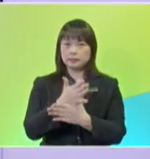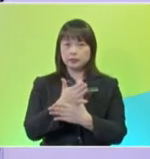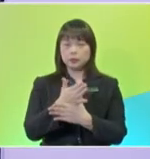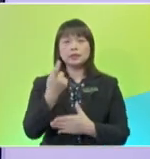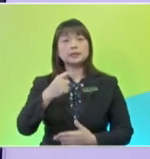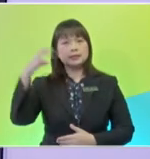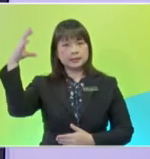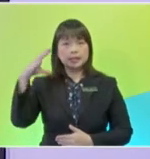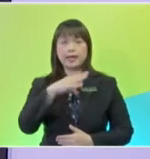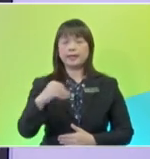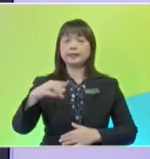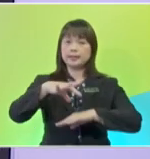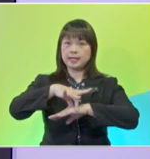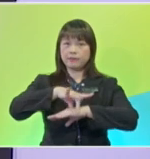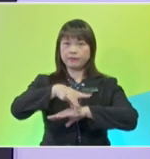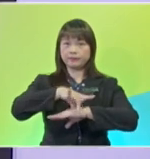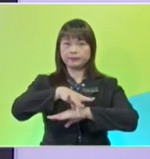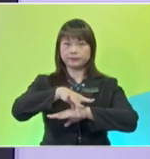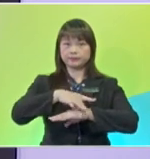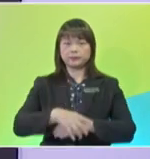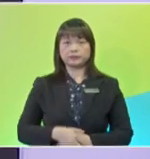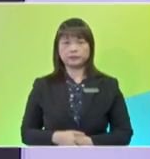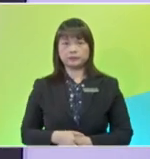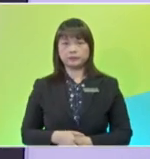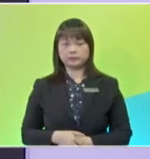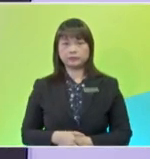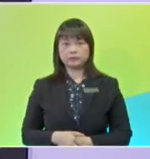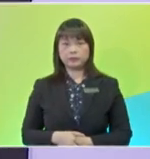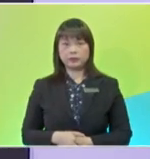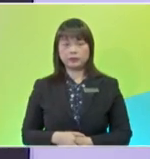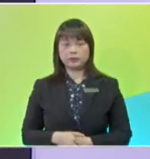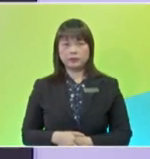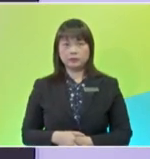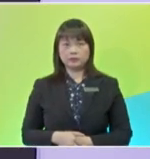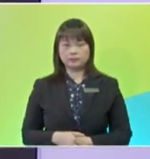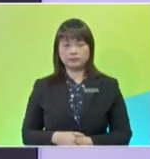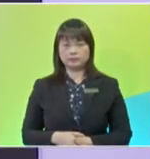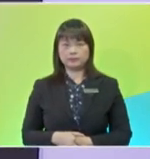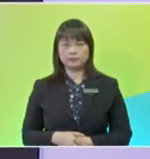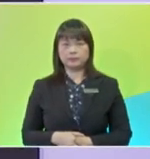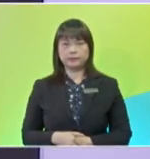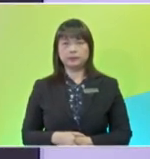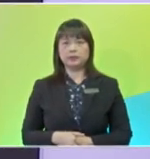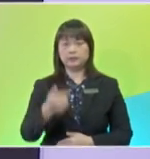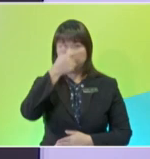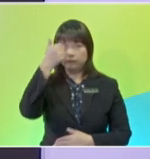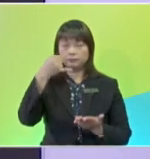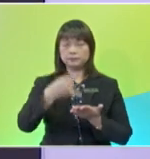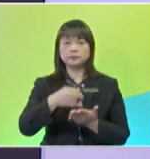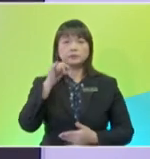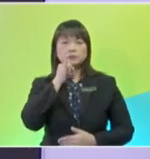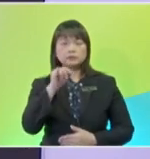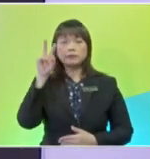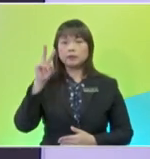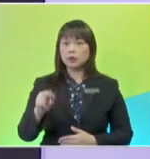And so new moon is all dark in color, black. Yeah, because right? there is no light being reflected from the sun